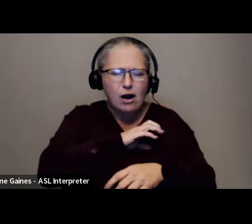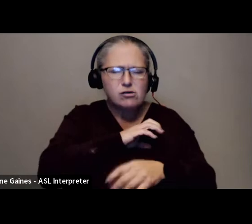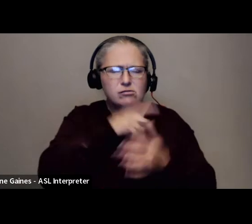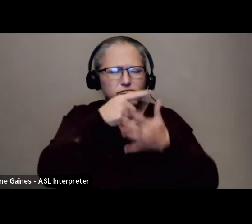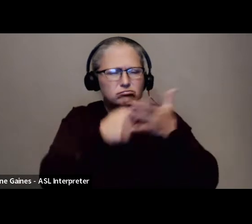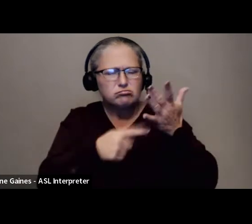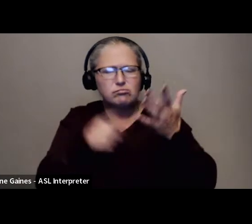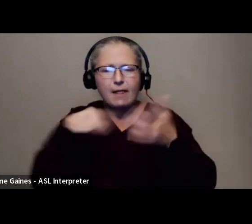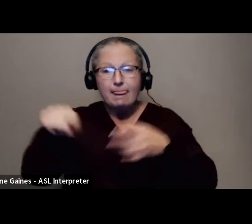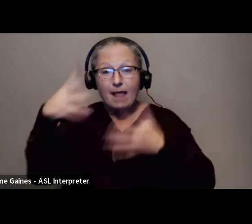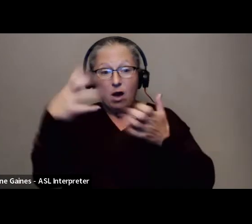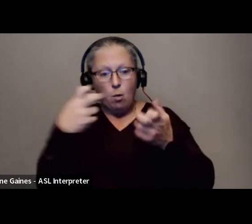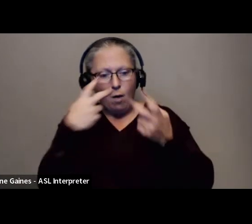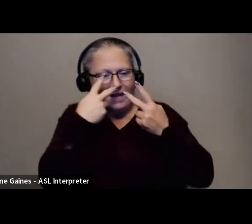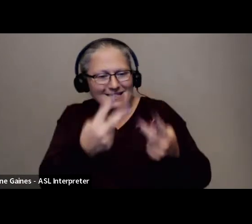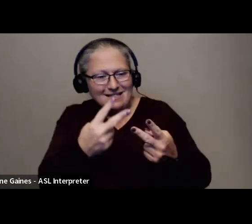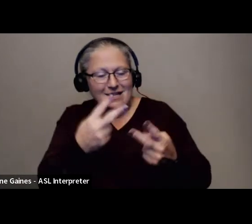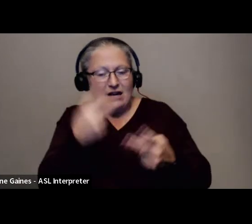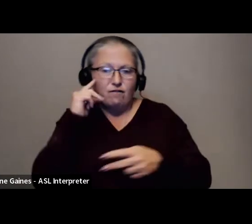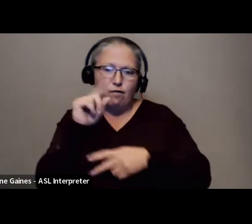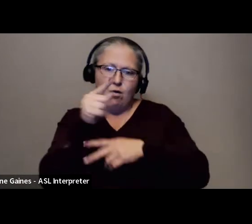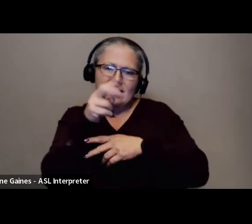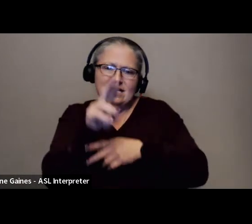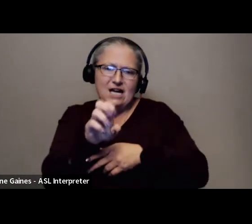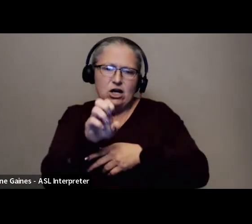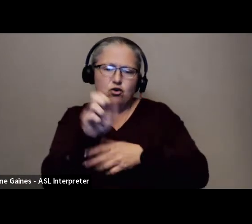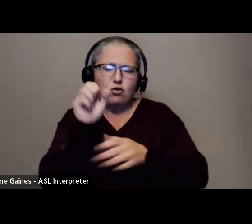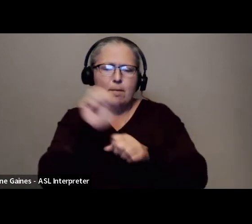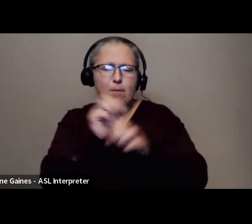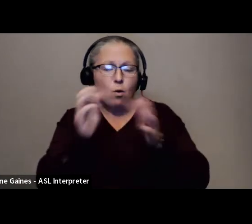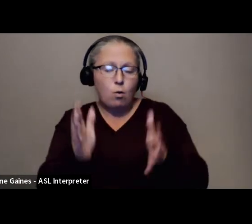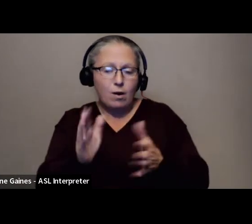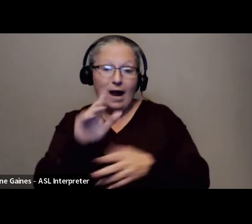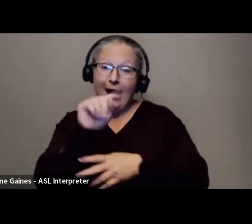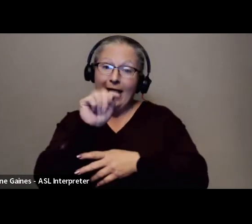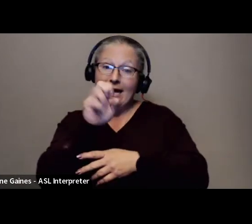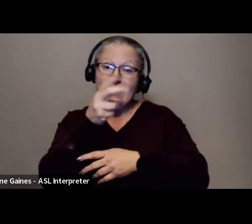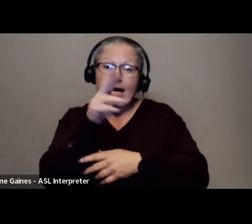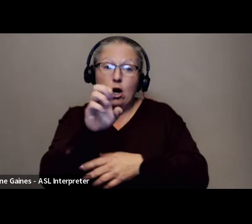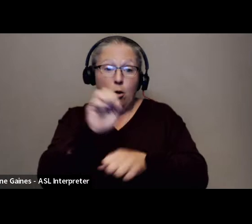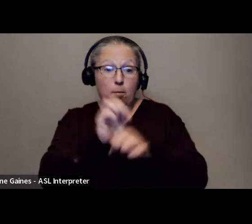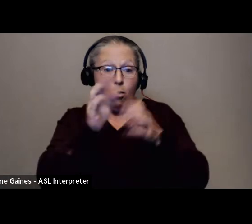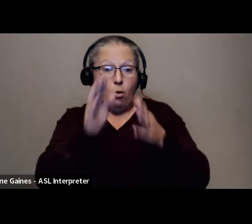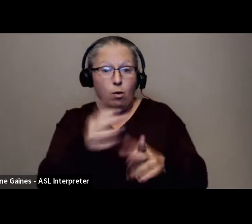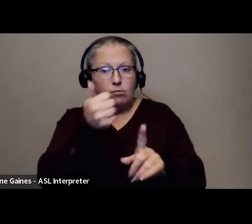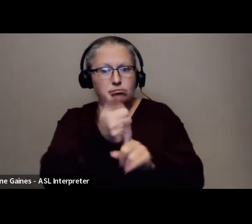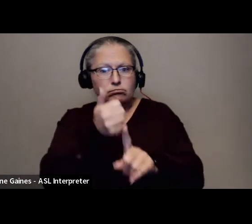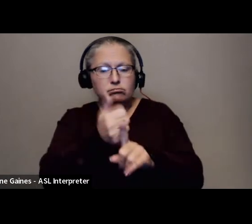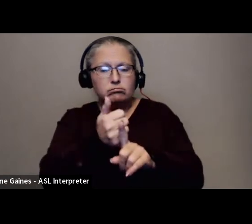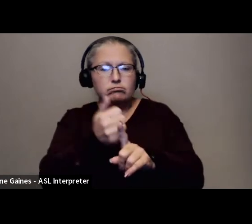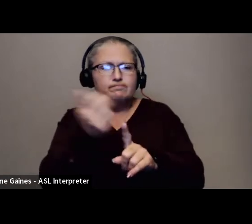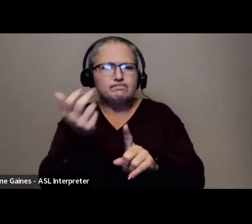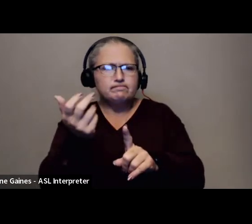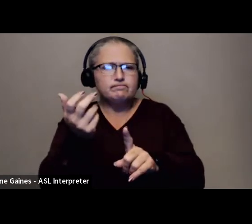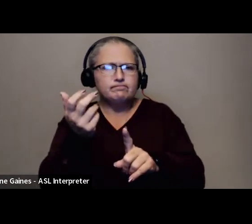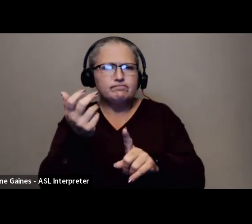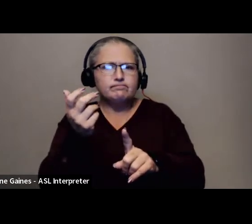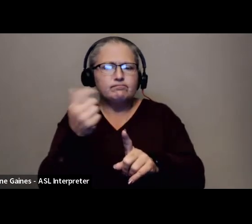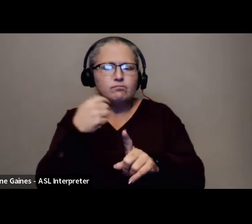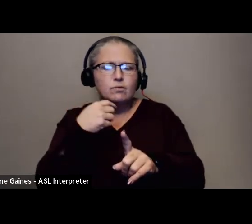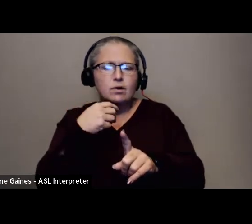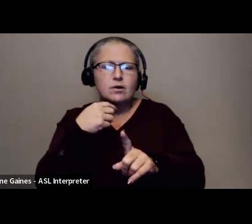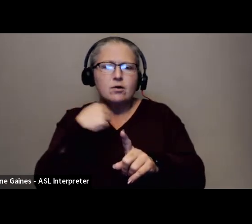to see in tenured employees. Tenured employees are those who we're